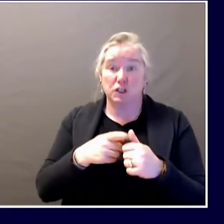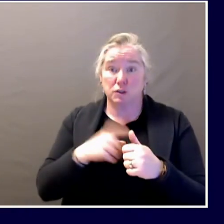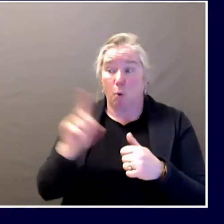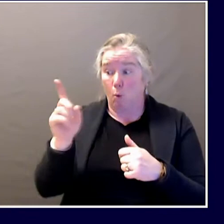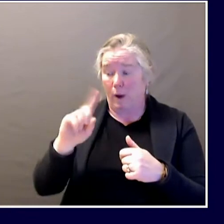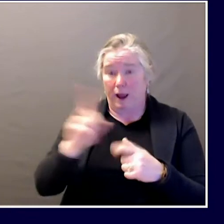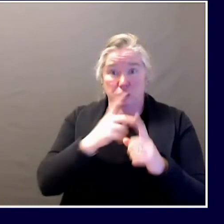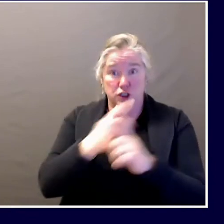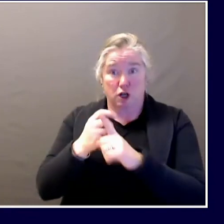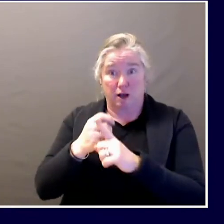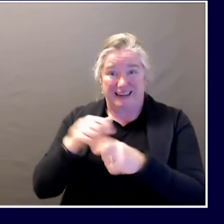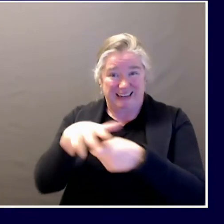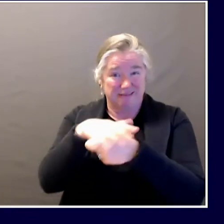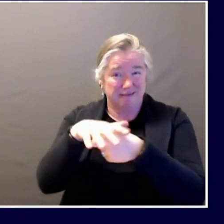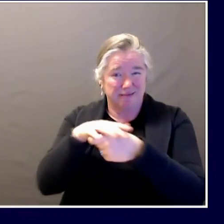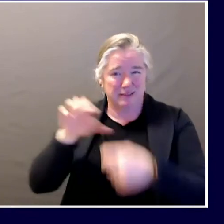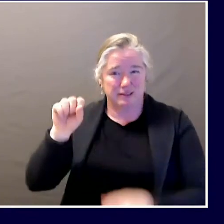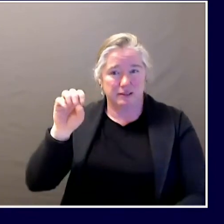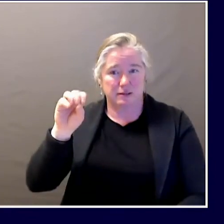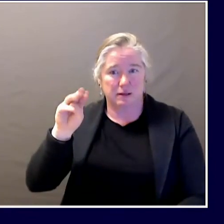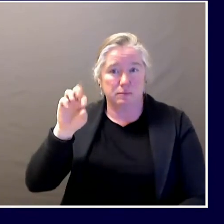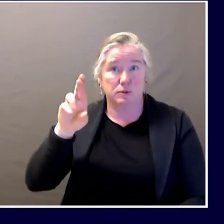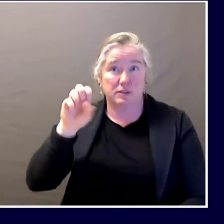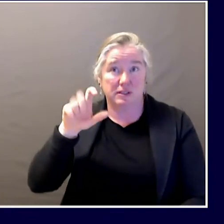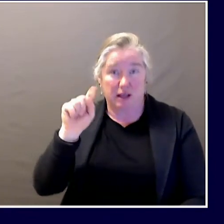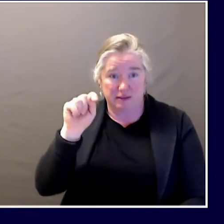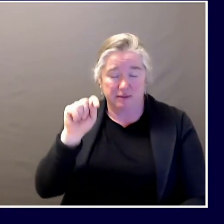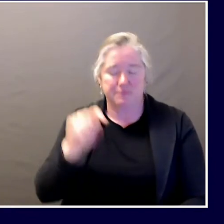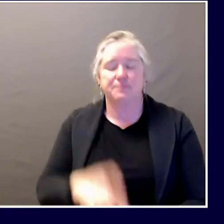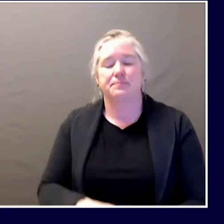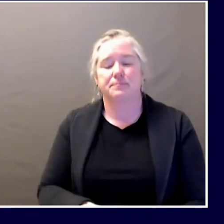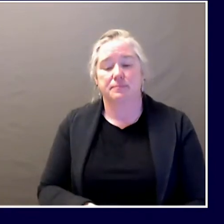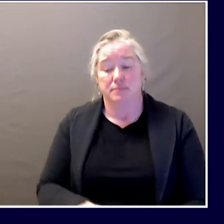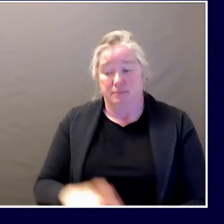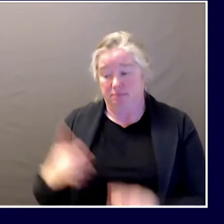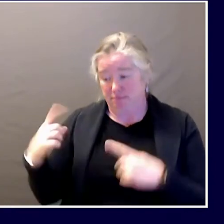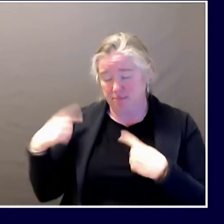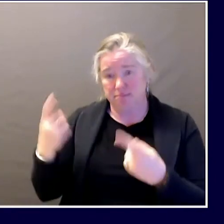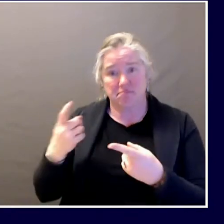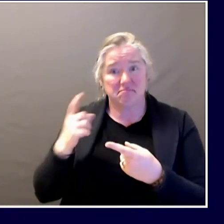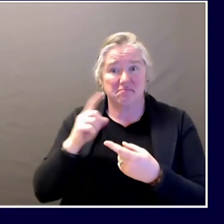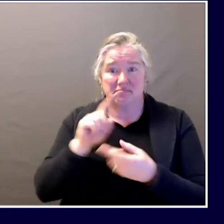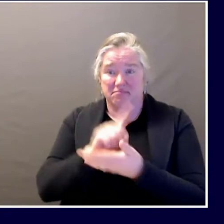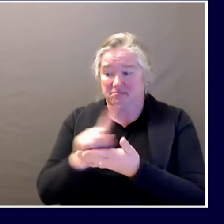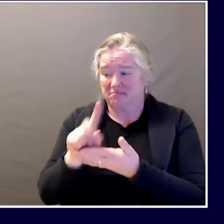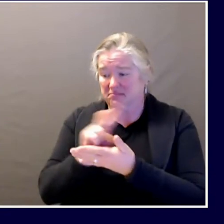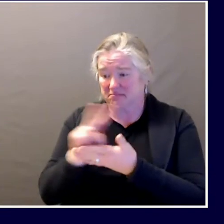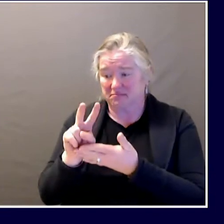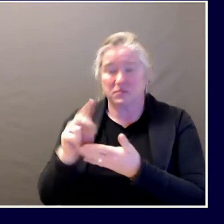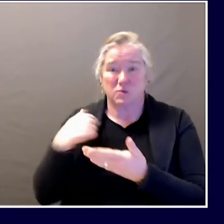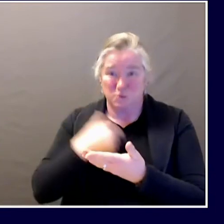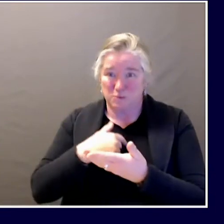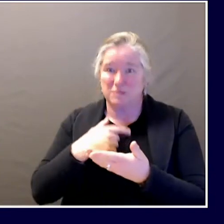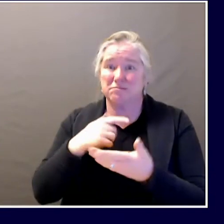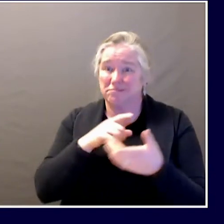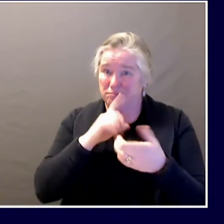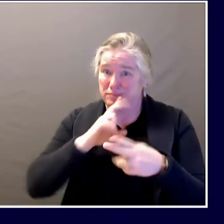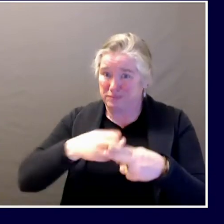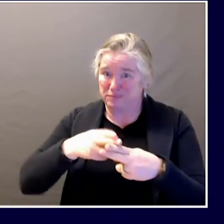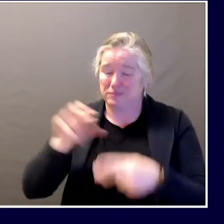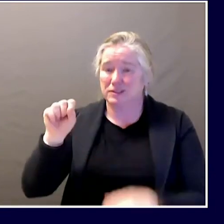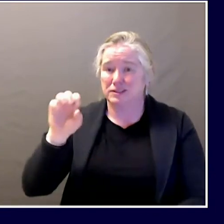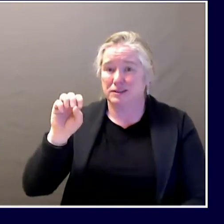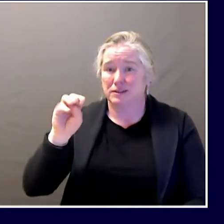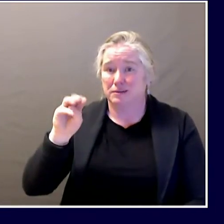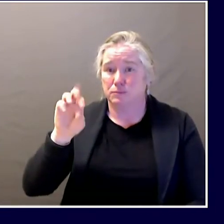We've been, for a few weeks now, publicly as well, we've expressed concerns over just the numbers you've mentioned, not just in